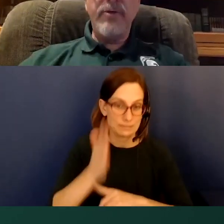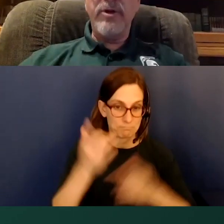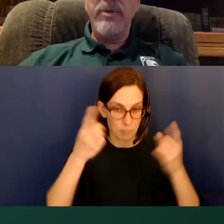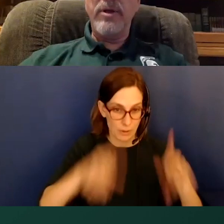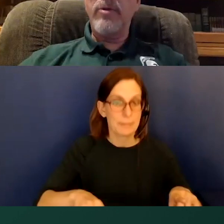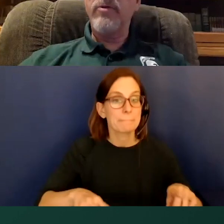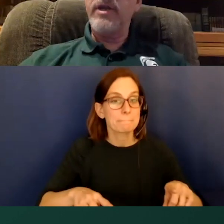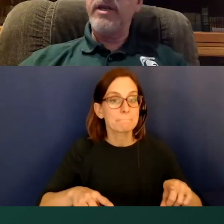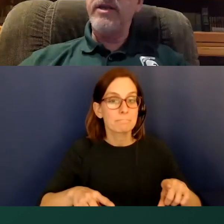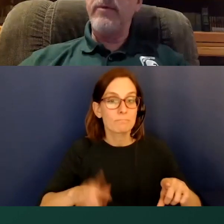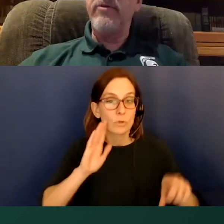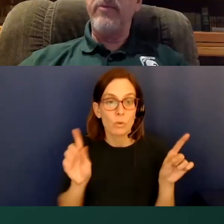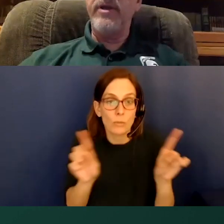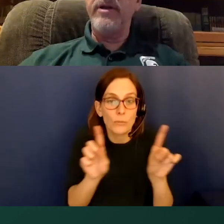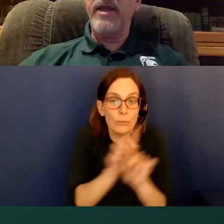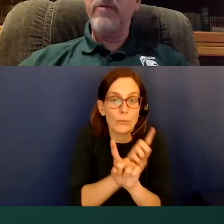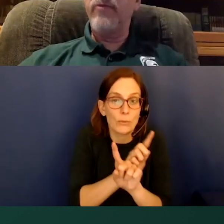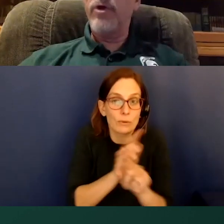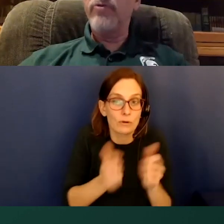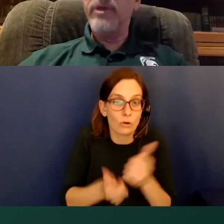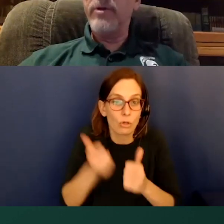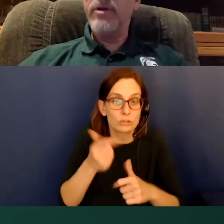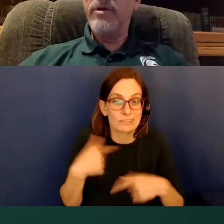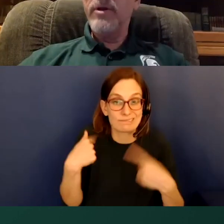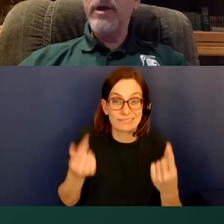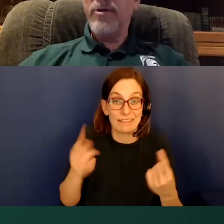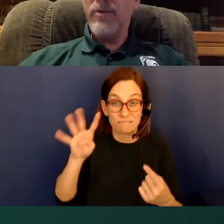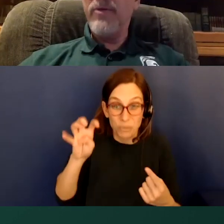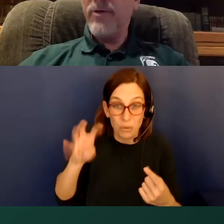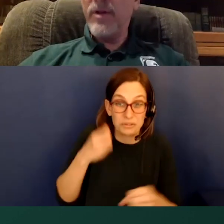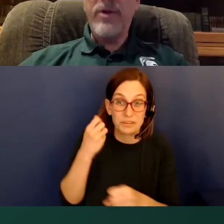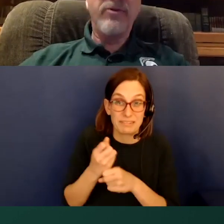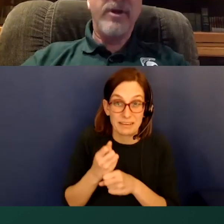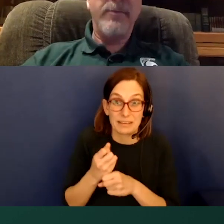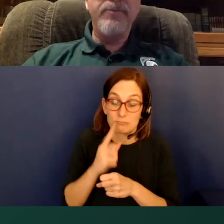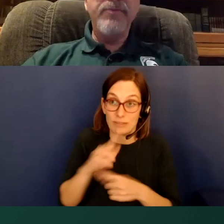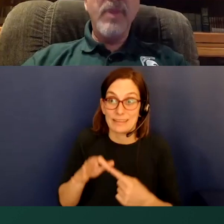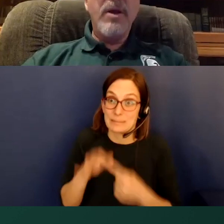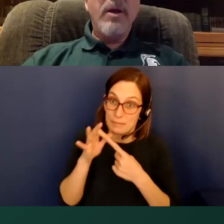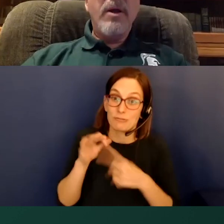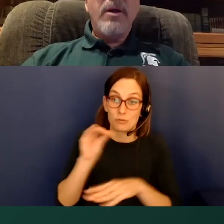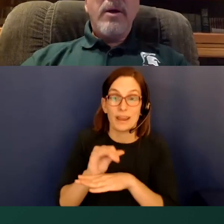And they're going to be closer than any time they have been in the last 400 years. It's going to be a very special time.